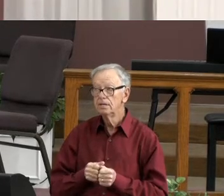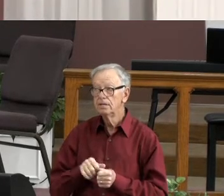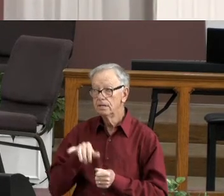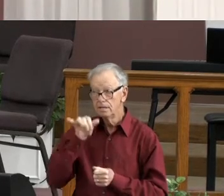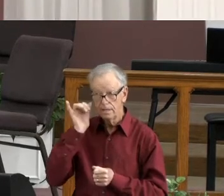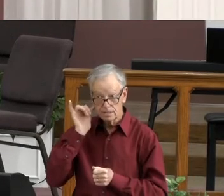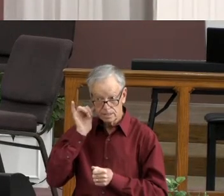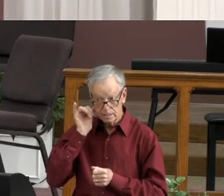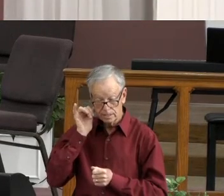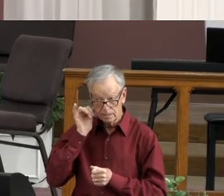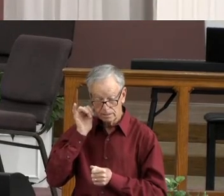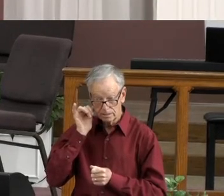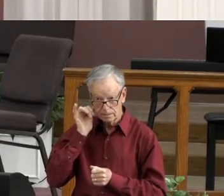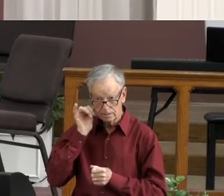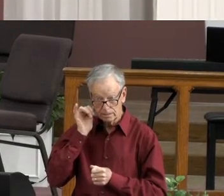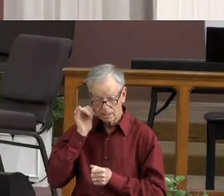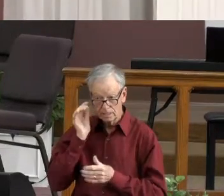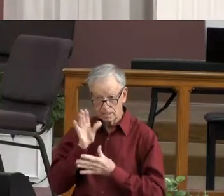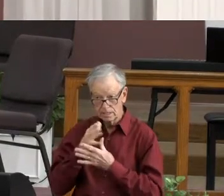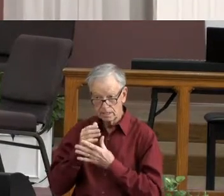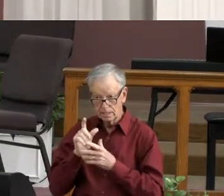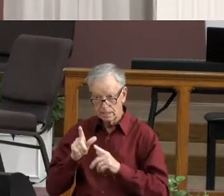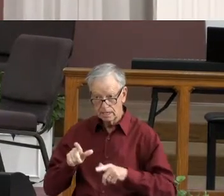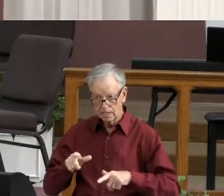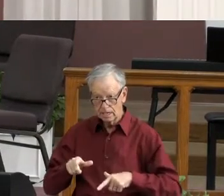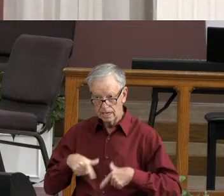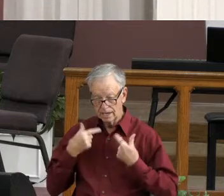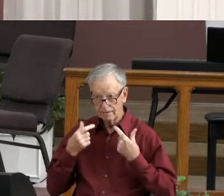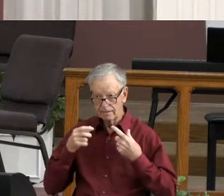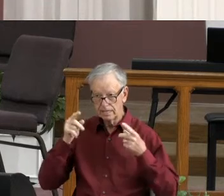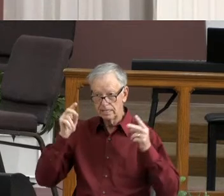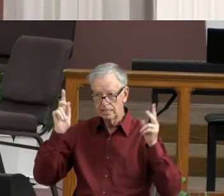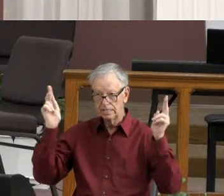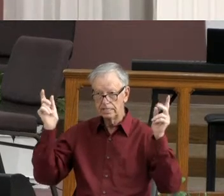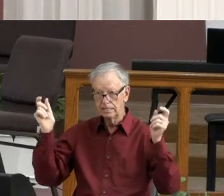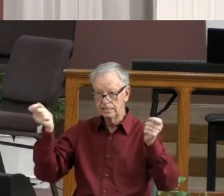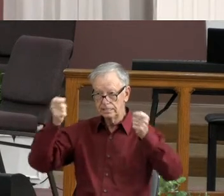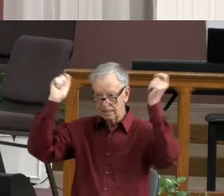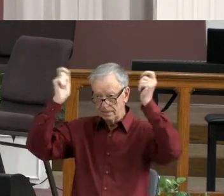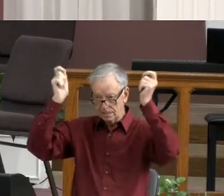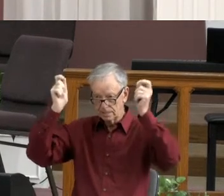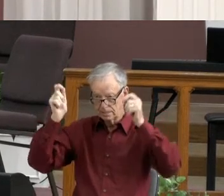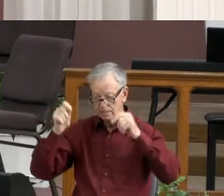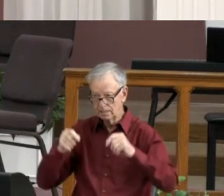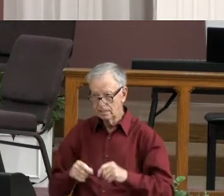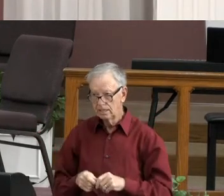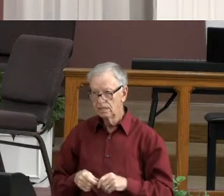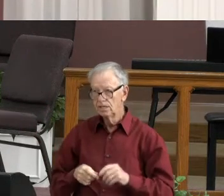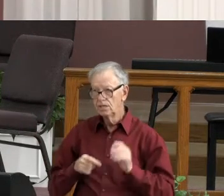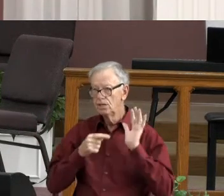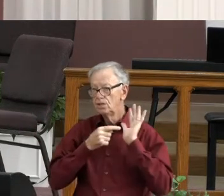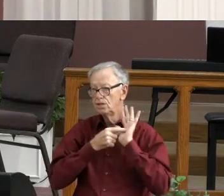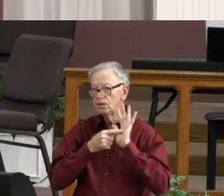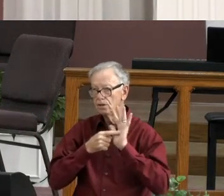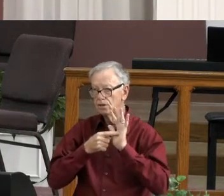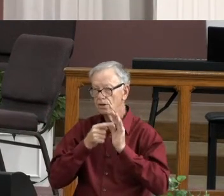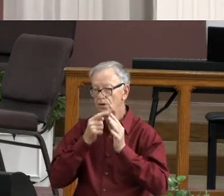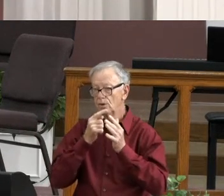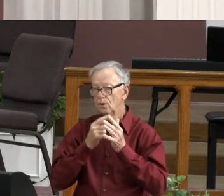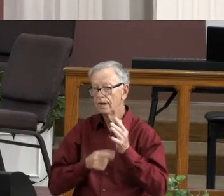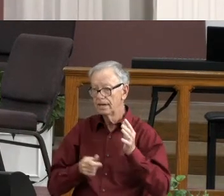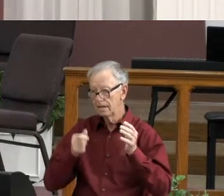Yesterday, I shared in a life celebration that revealed what a man spent his